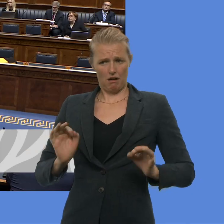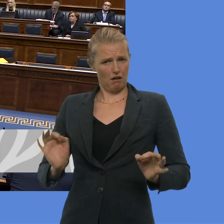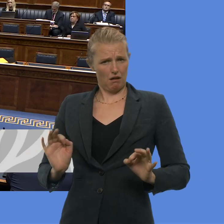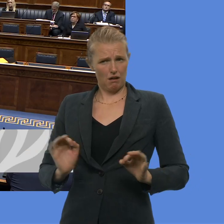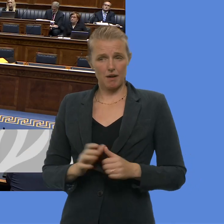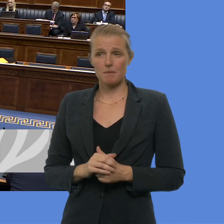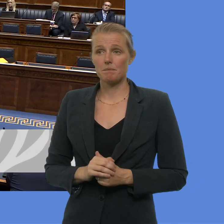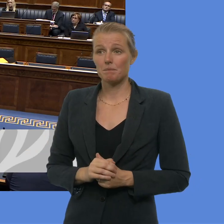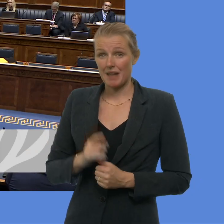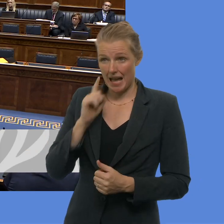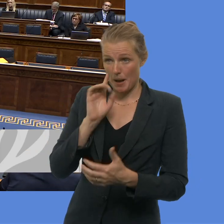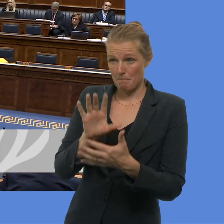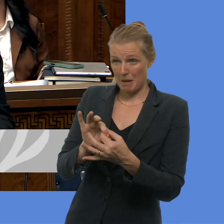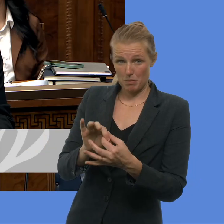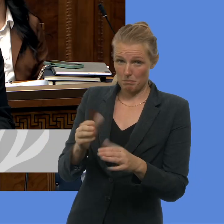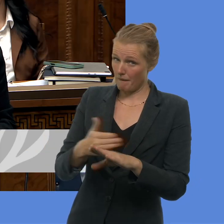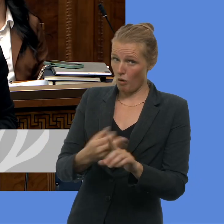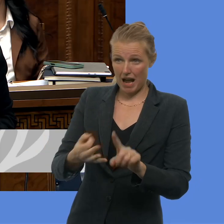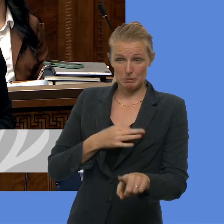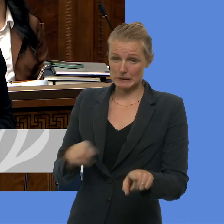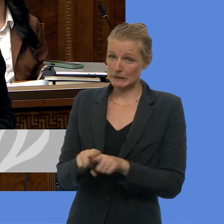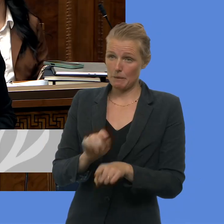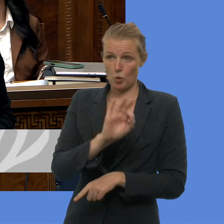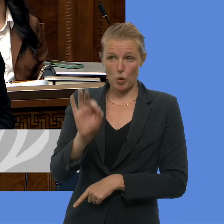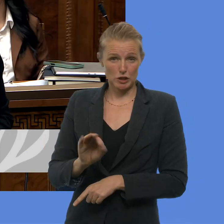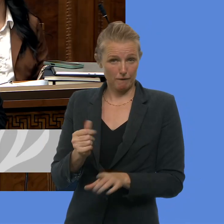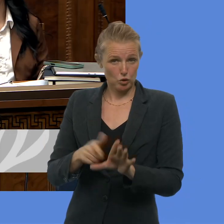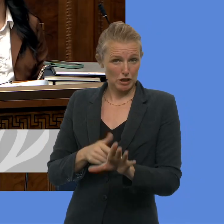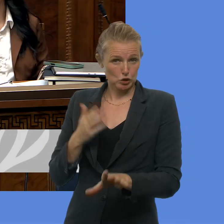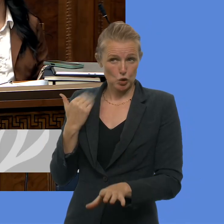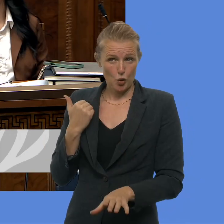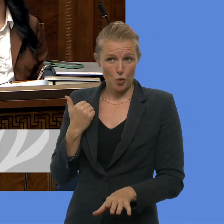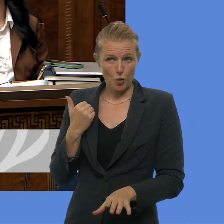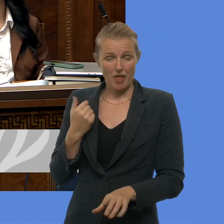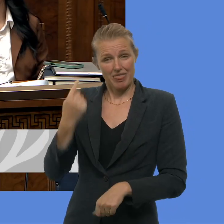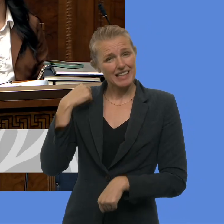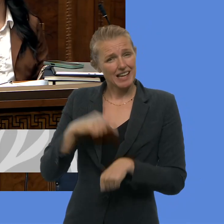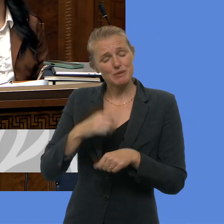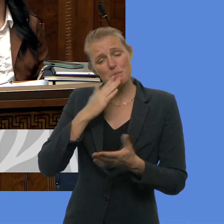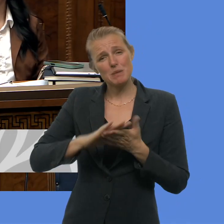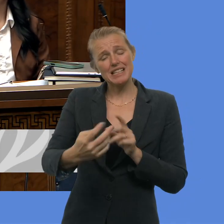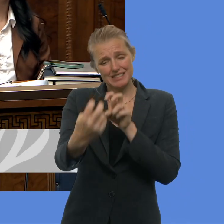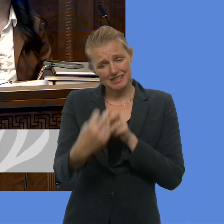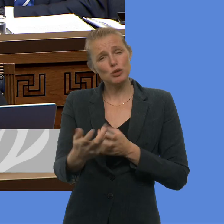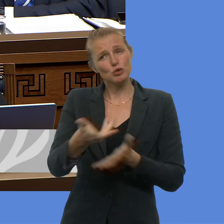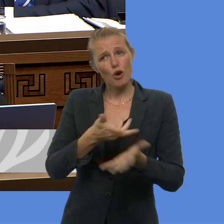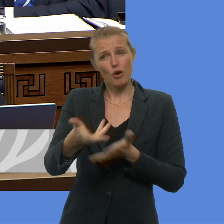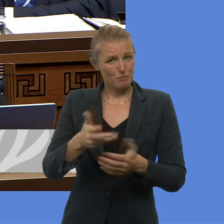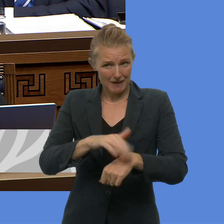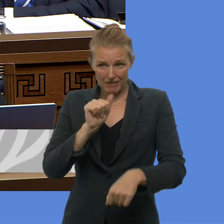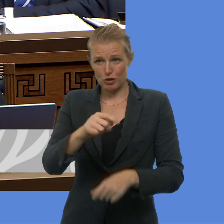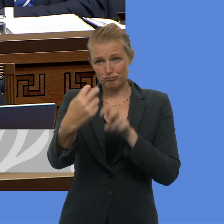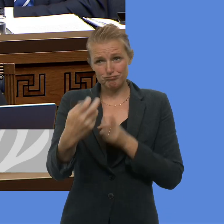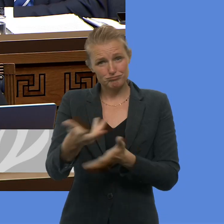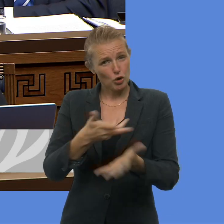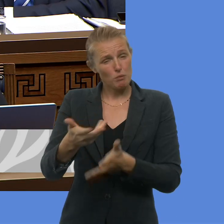think the member previously asked me a similar question a number of years ago, and I did invite you to come and have a conversation. Let's sit down and talk about the